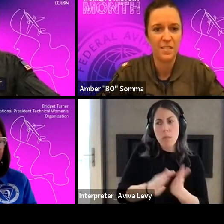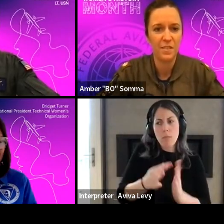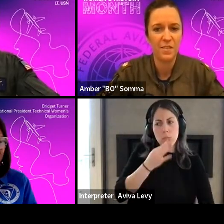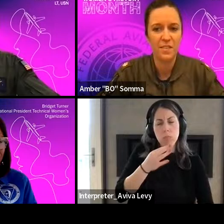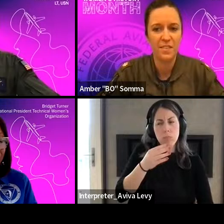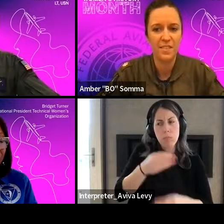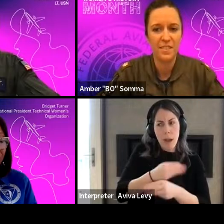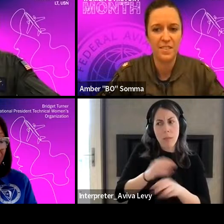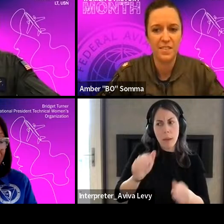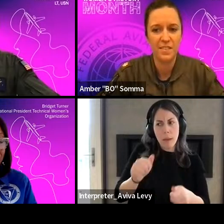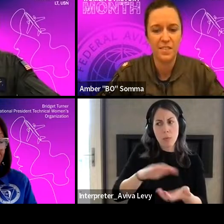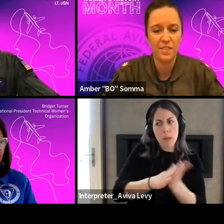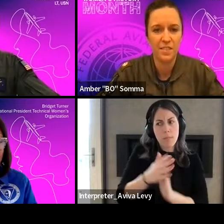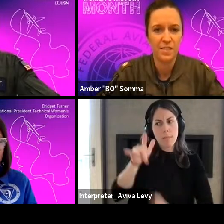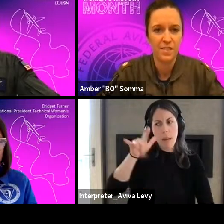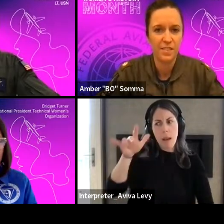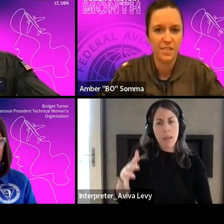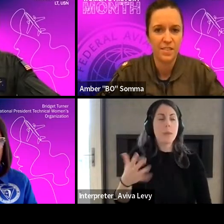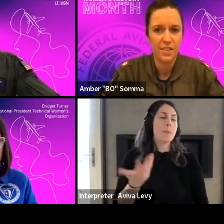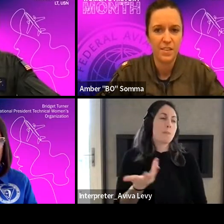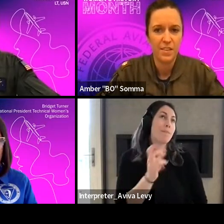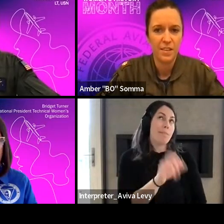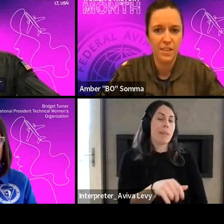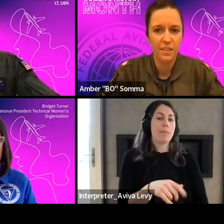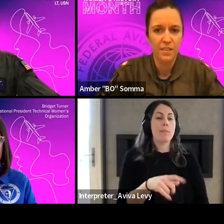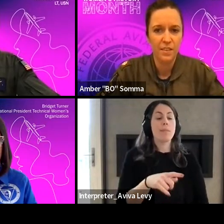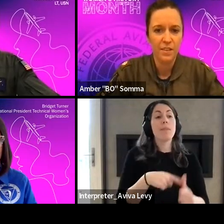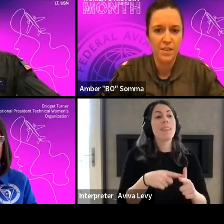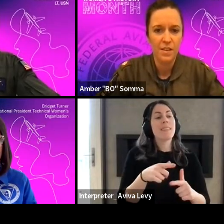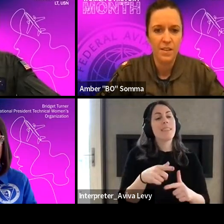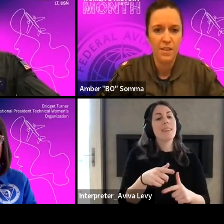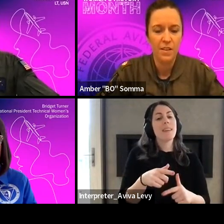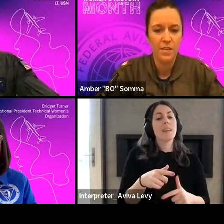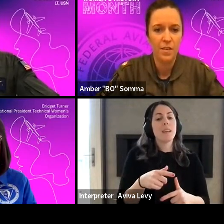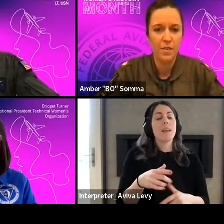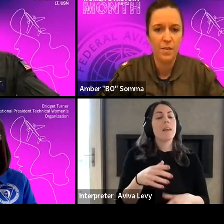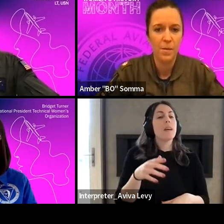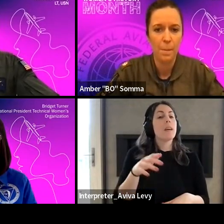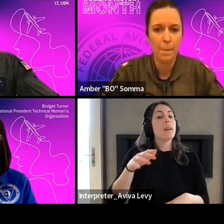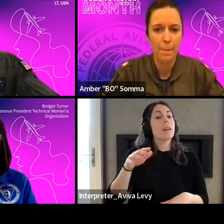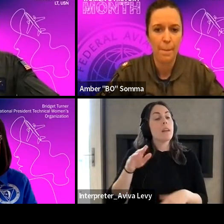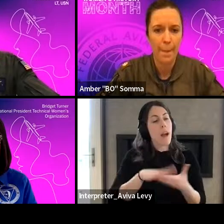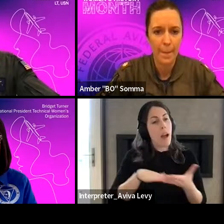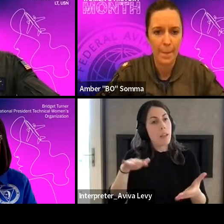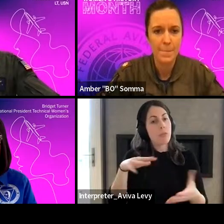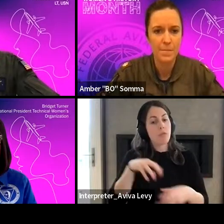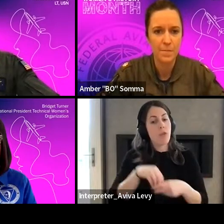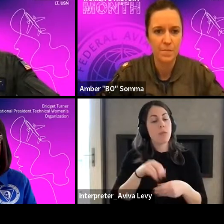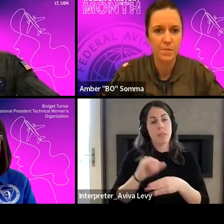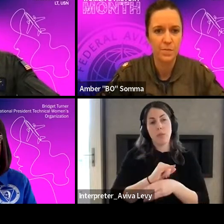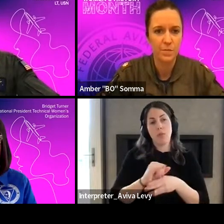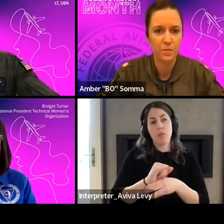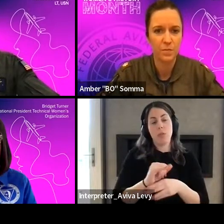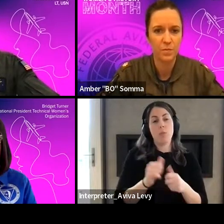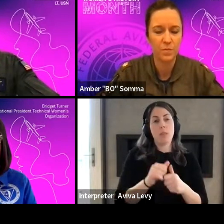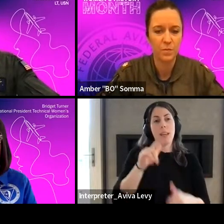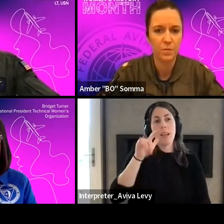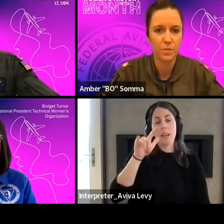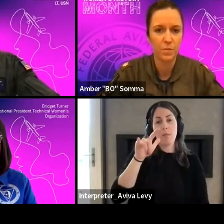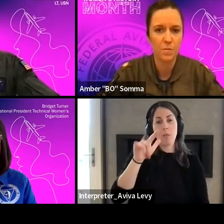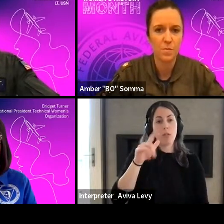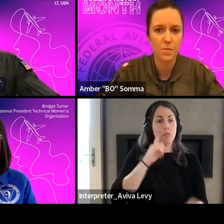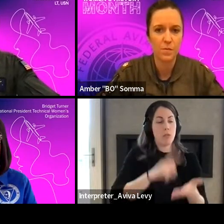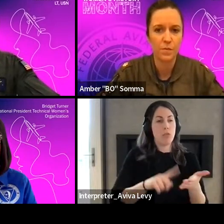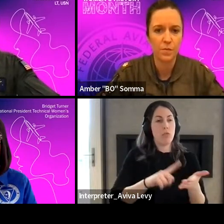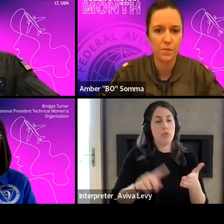figure. But in college, I did do an internship with the Air Force Research Laboratory in Dayton, Ohio.